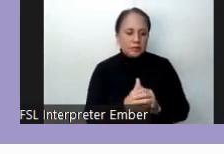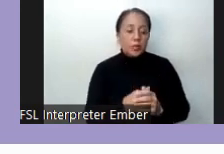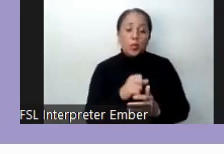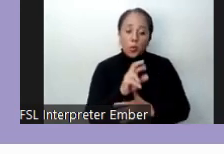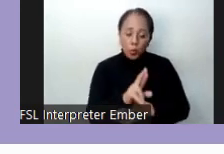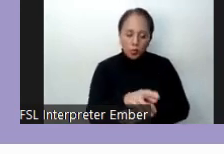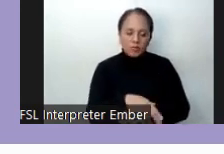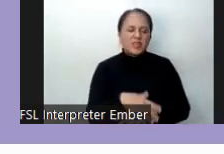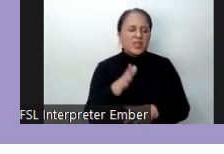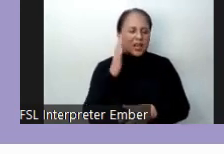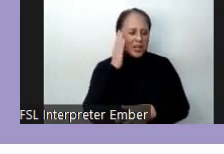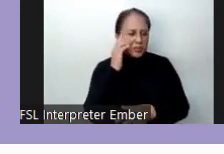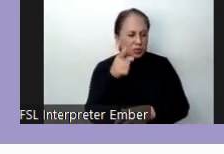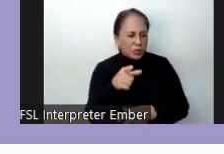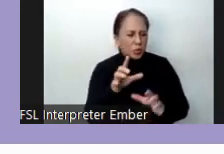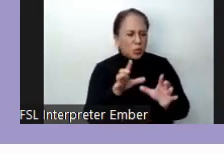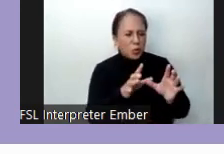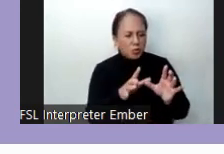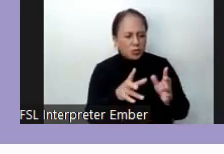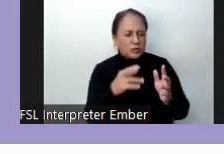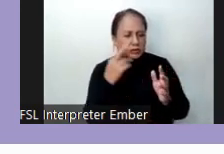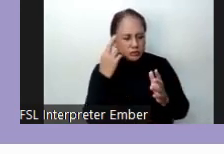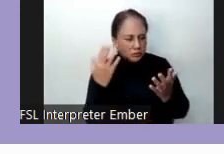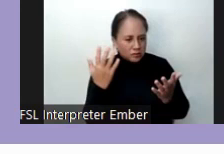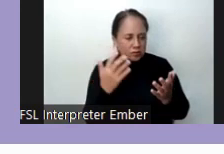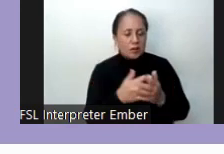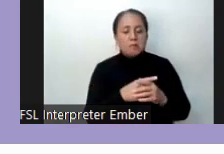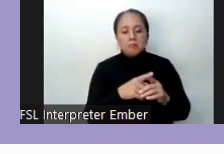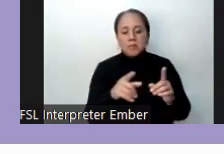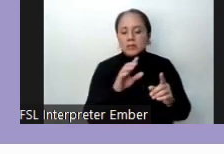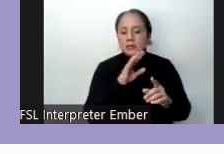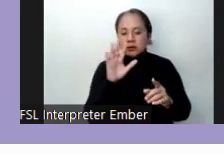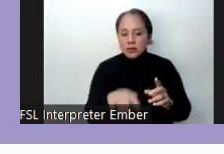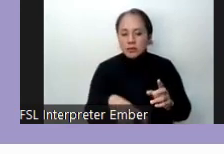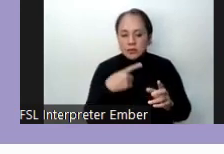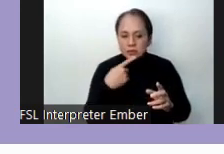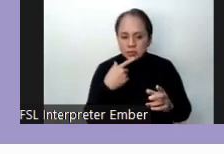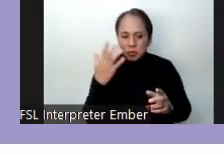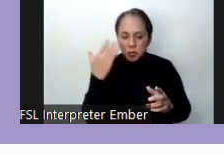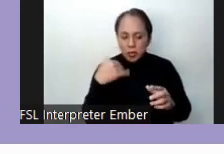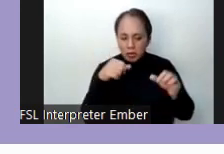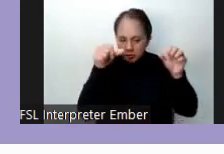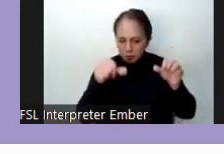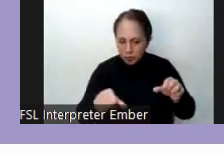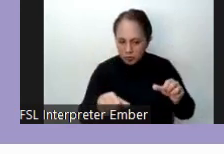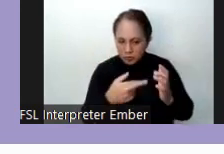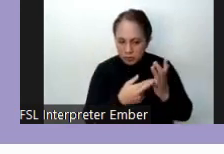or "I know that these are common symptoms," but it does not actually say why the post is